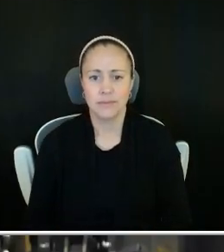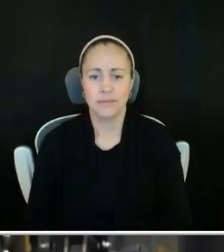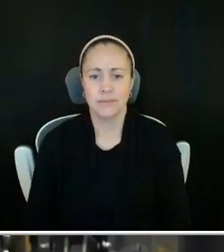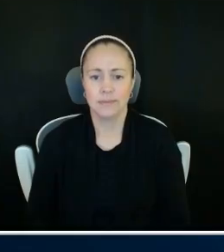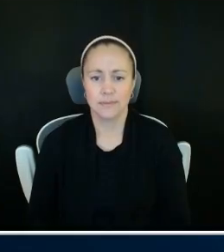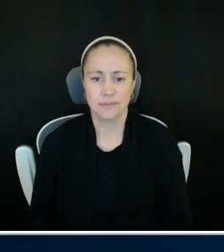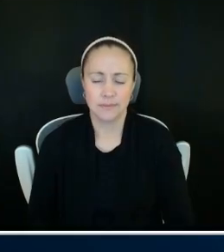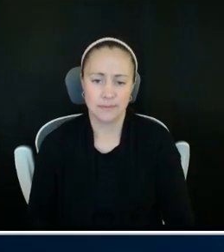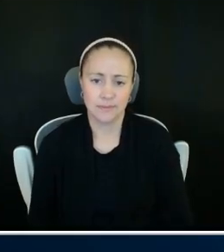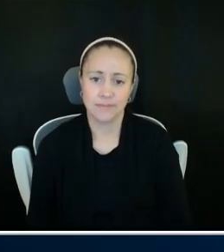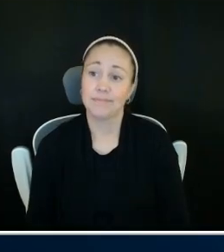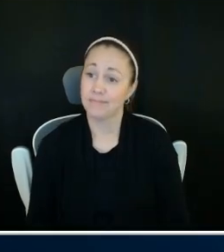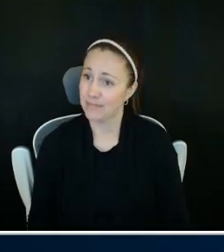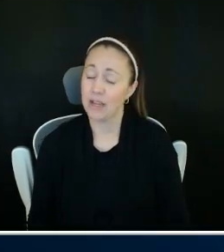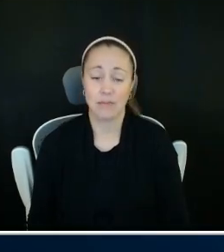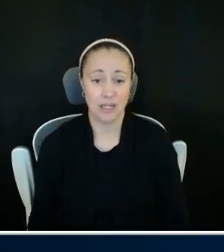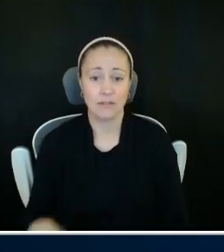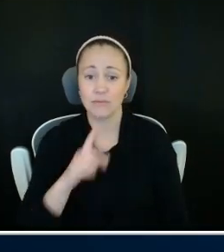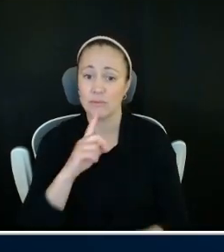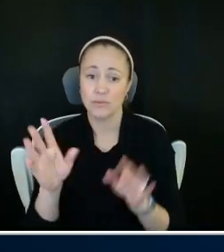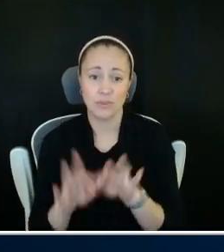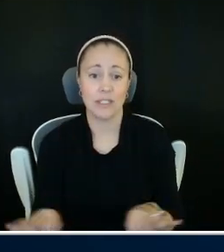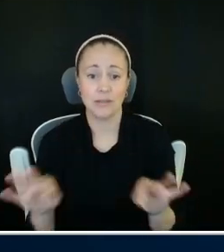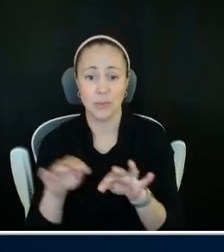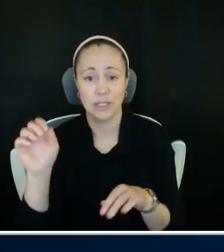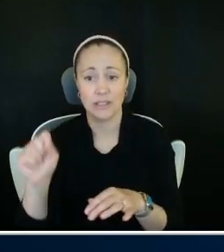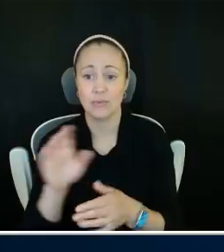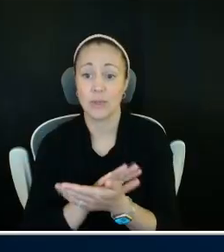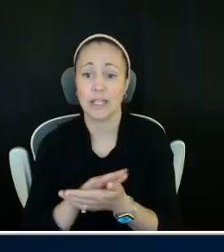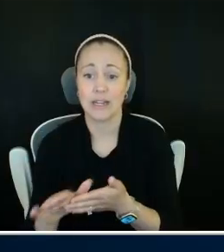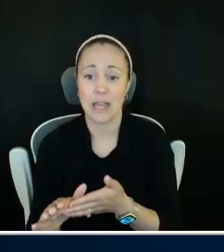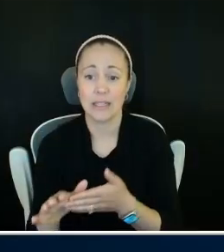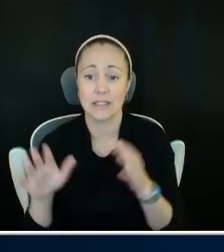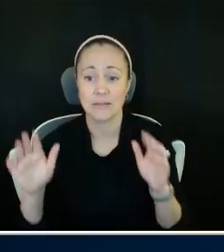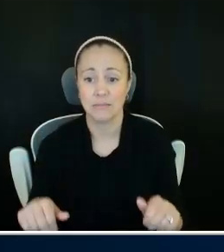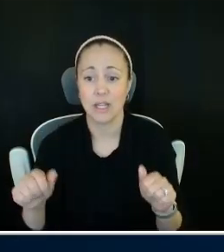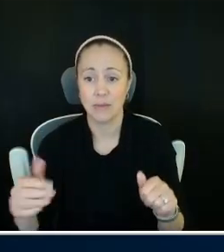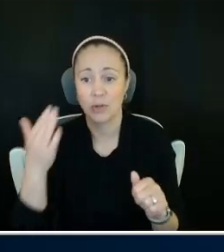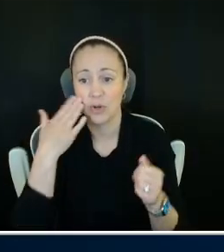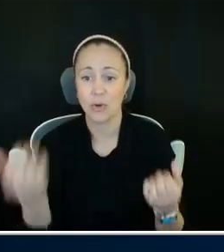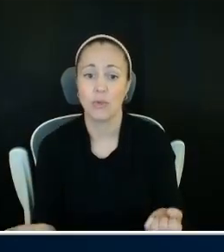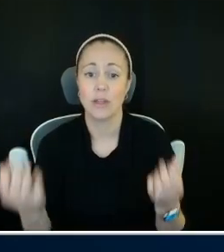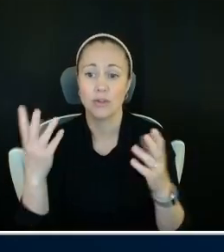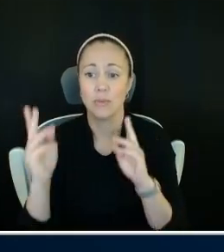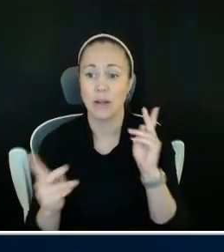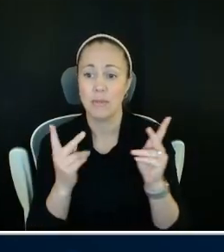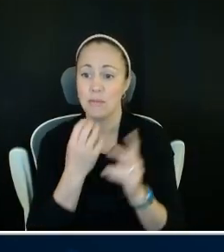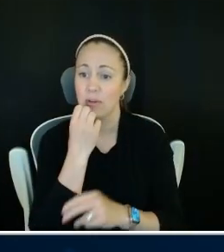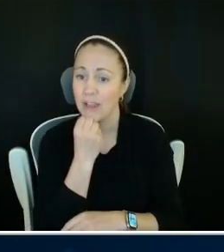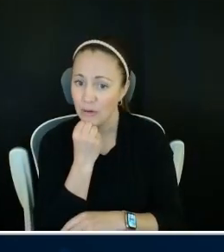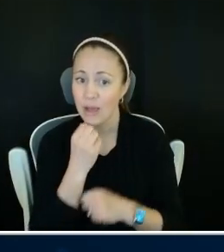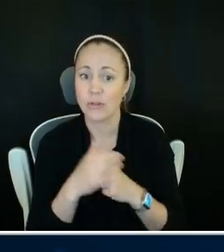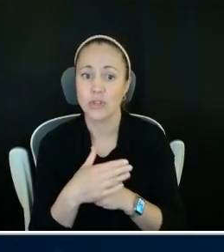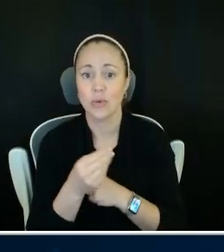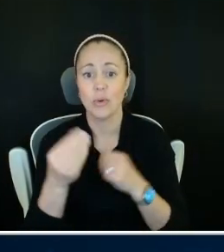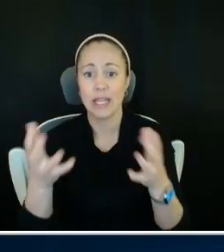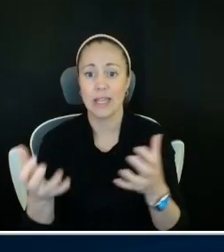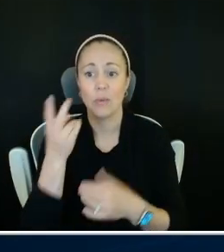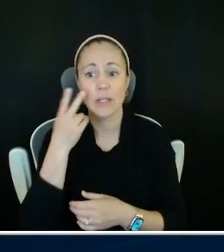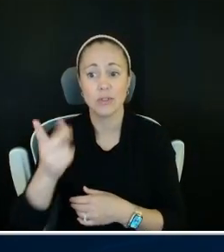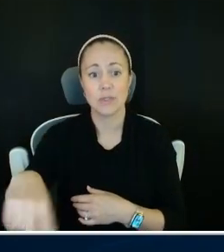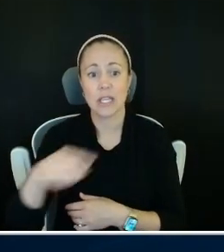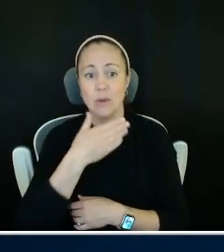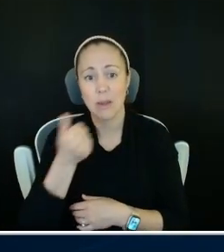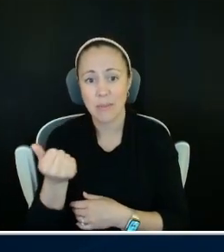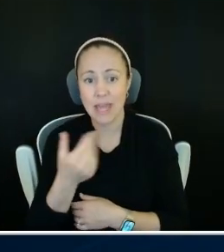It's super important. It's really nice just being able to know that so many people care about you and want to see you get better and get back to what